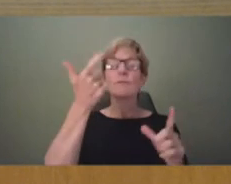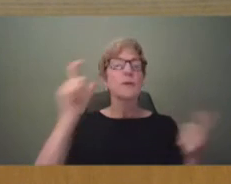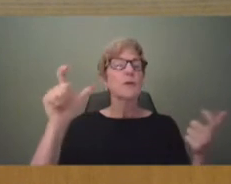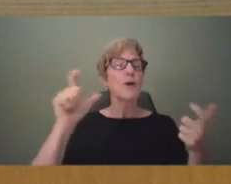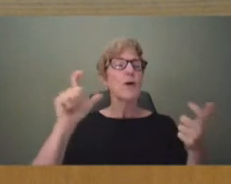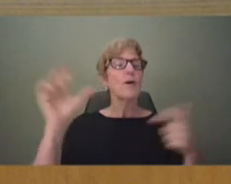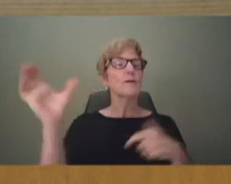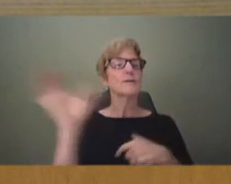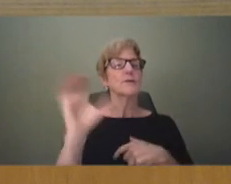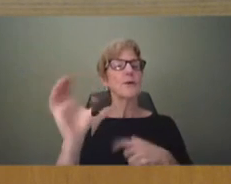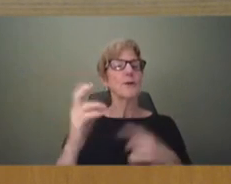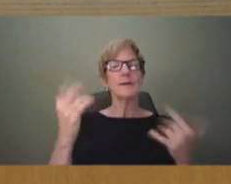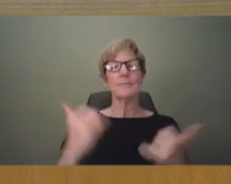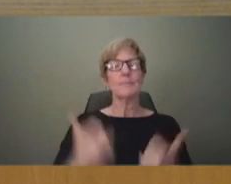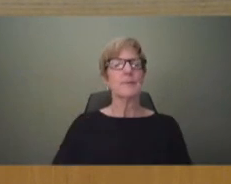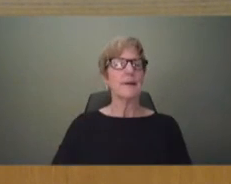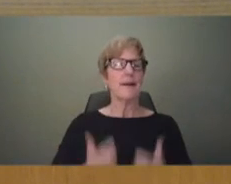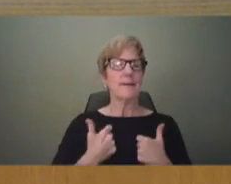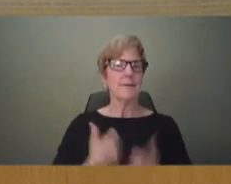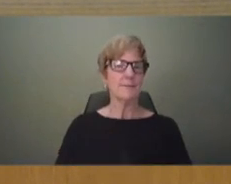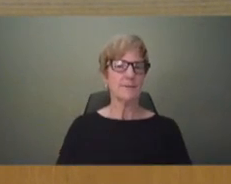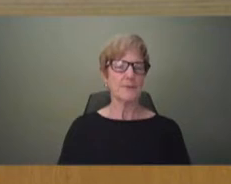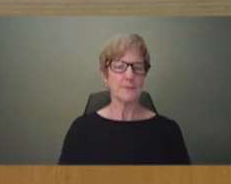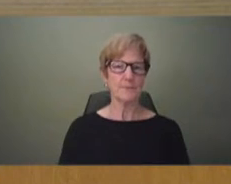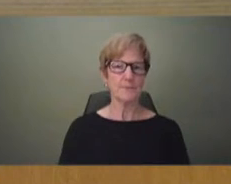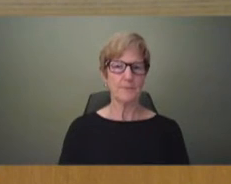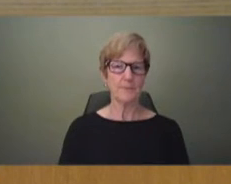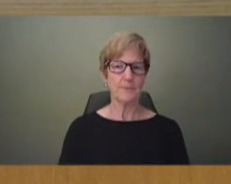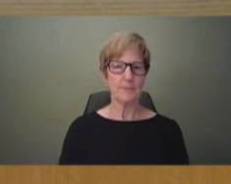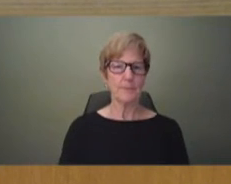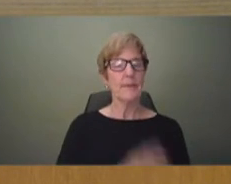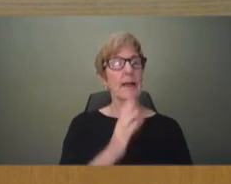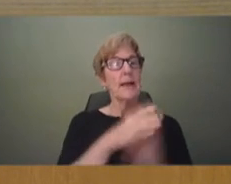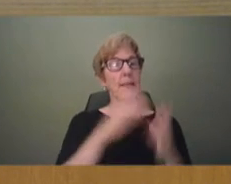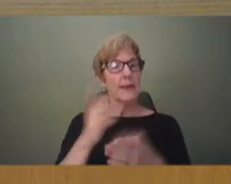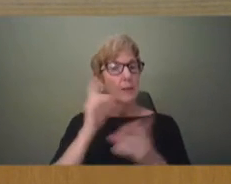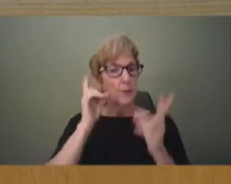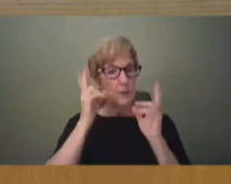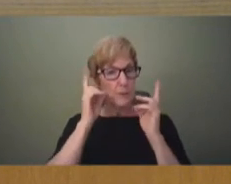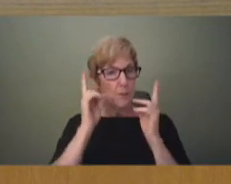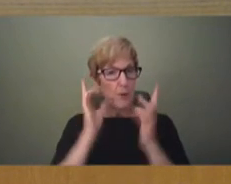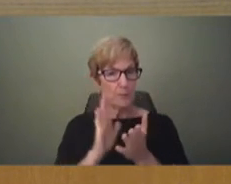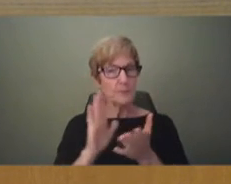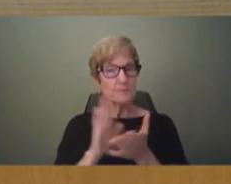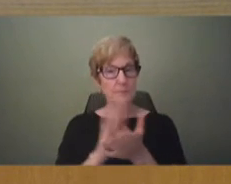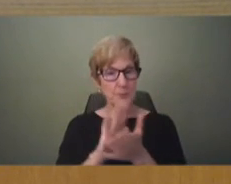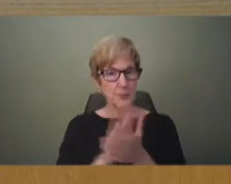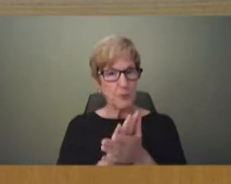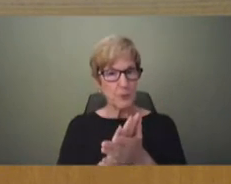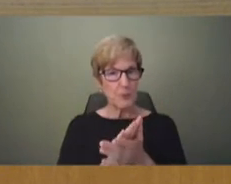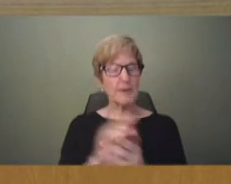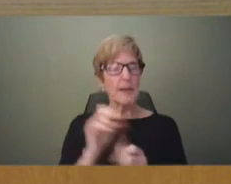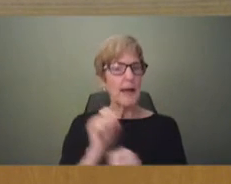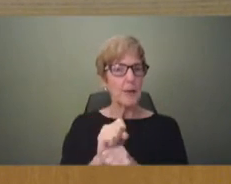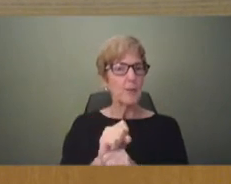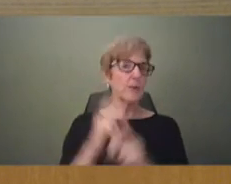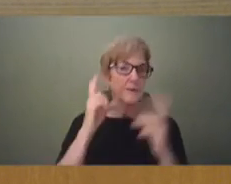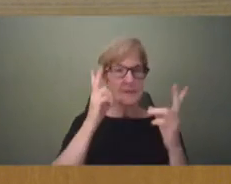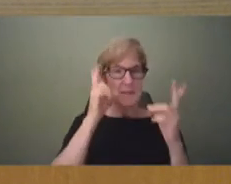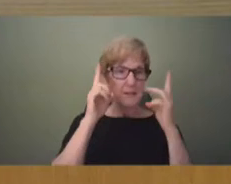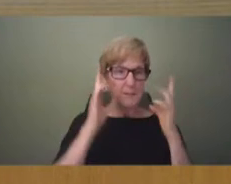live in then I went to barber school and I became a barber and I worked that for 25